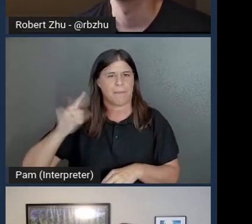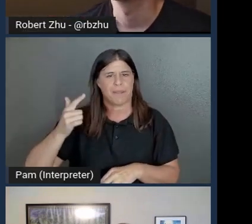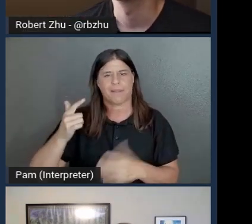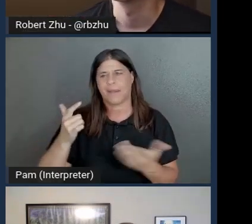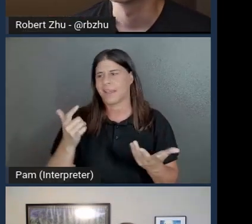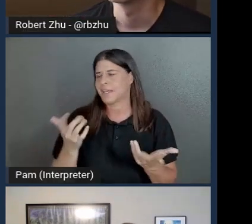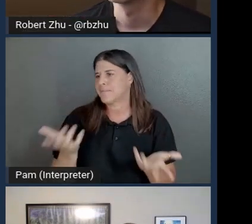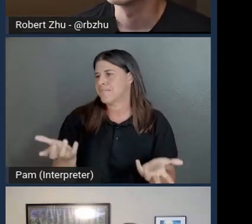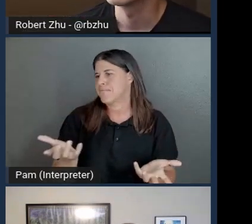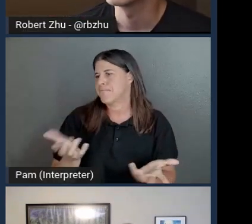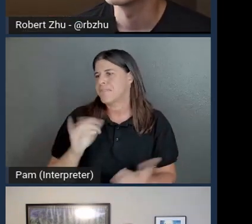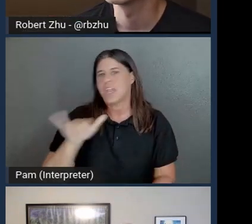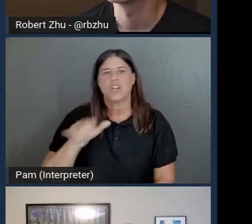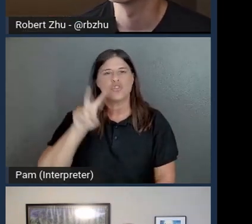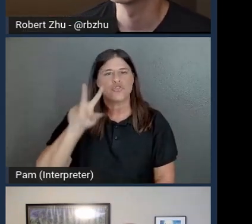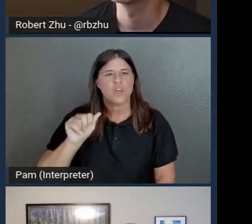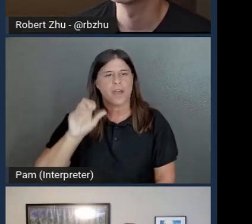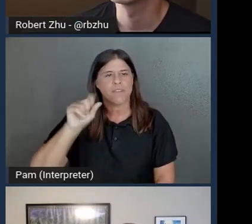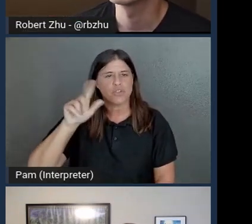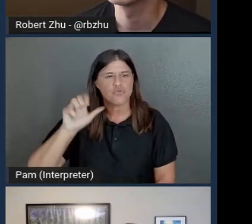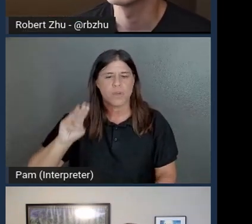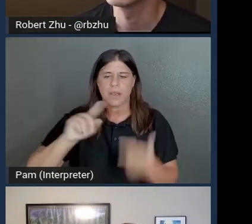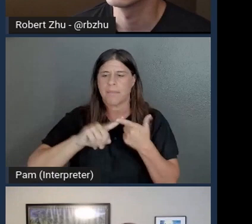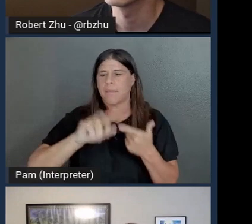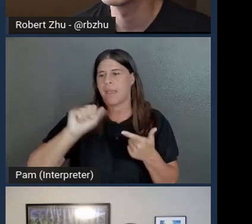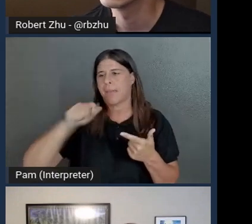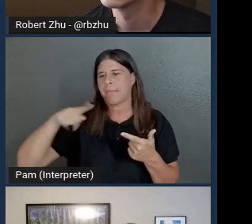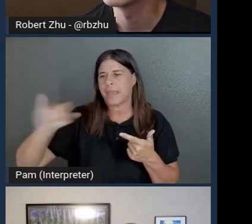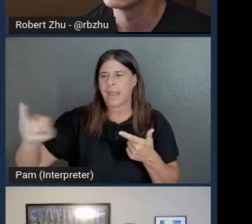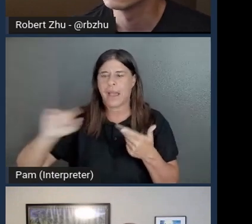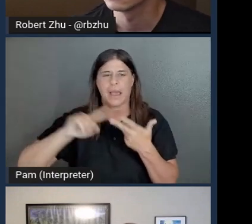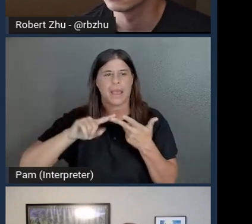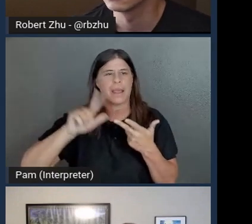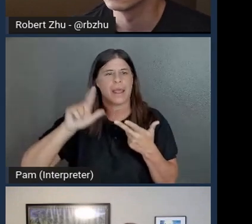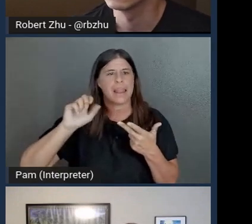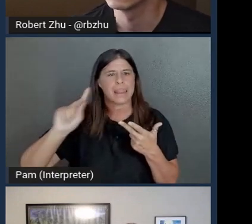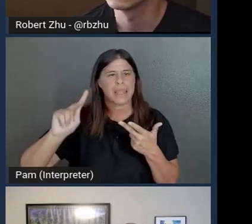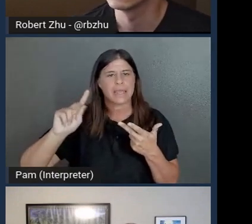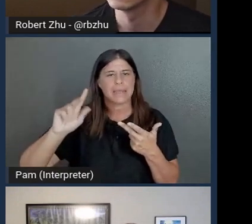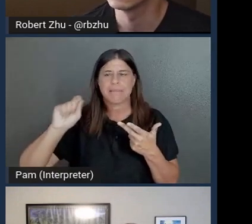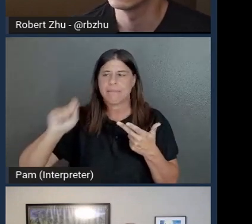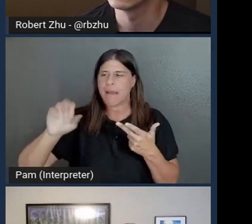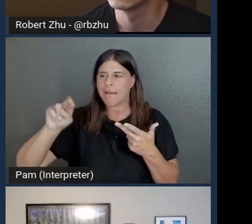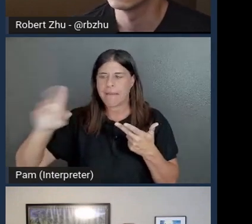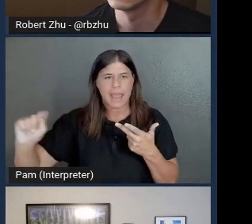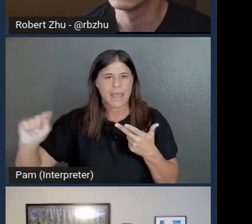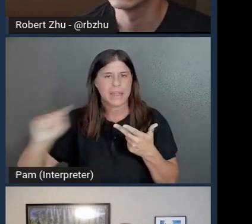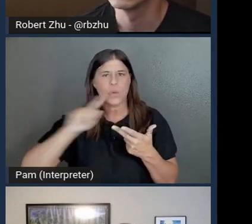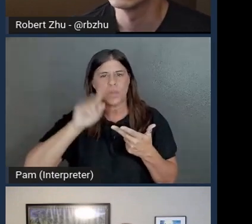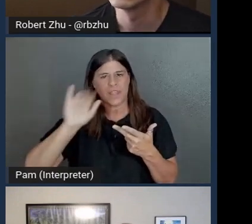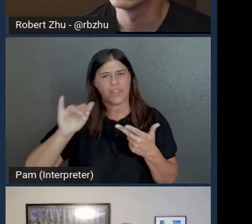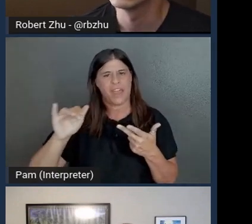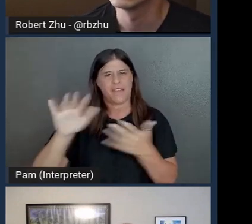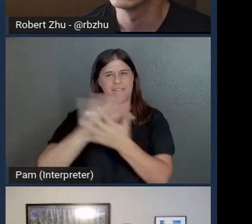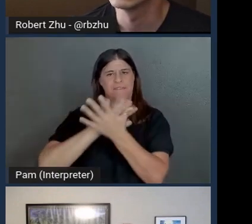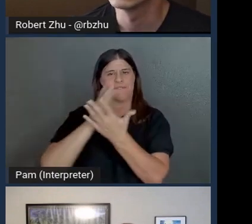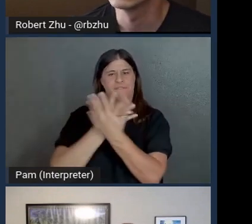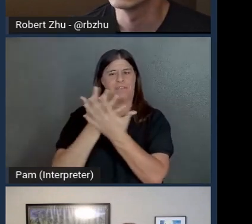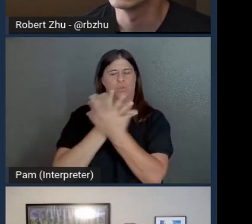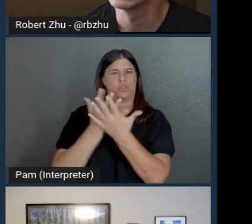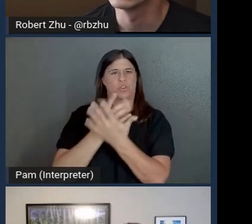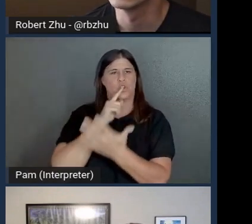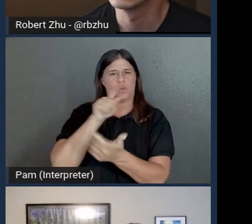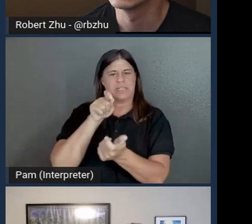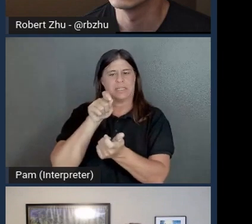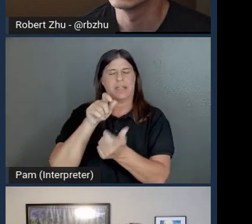something like Java Streams API or a link in .NET, it really has that kind of feel to it, where you're really kind of specifying, as